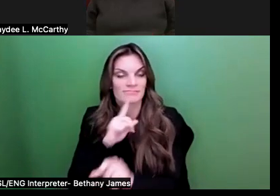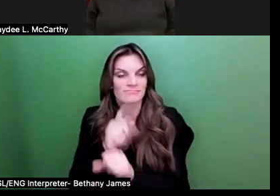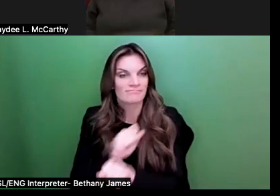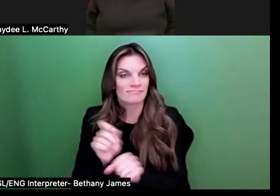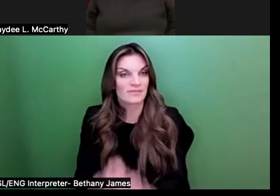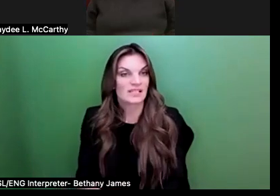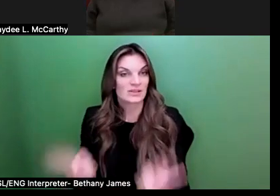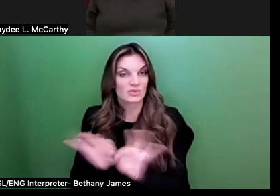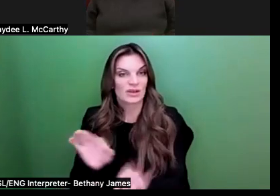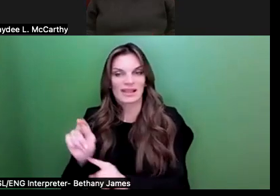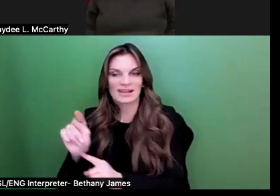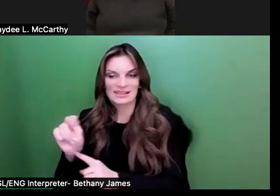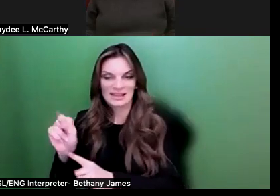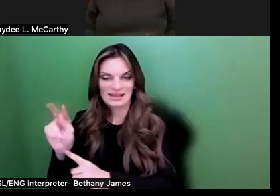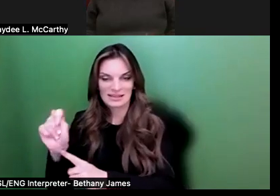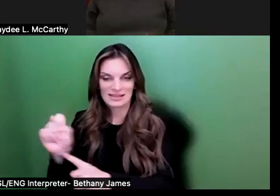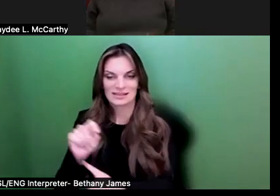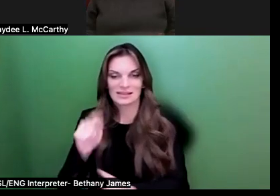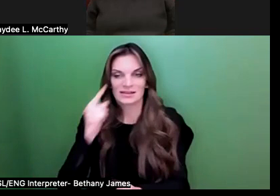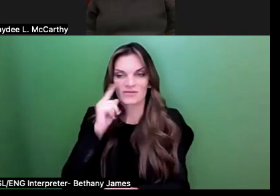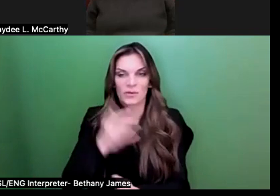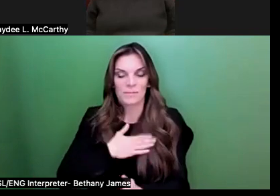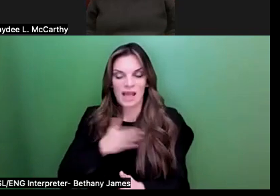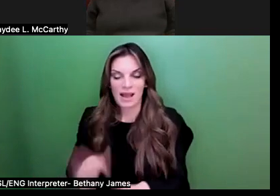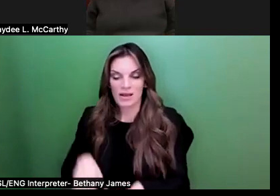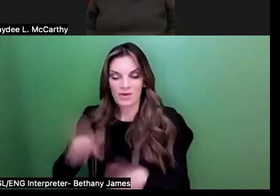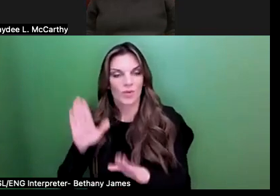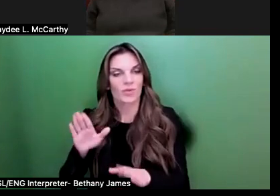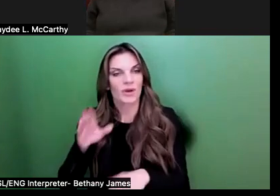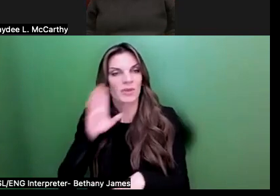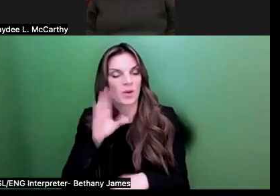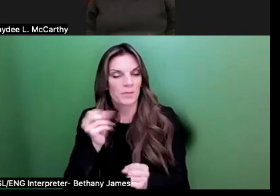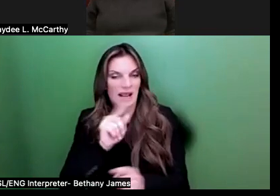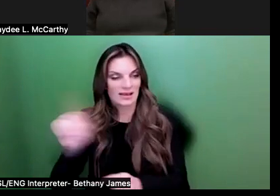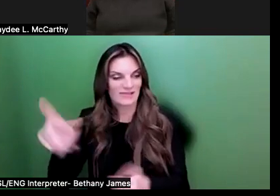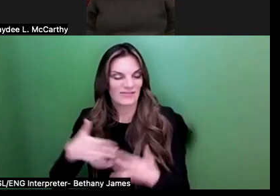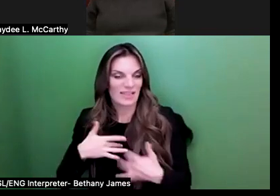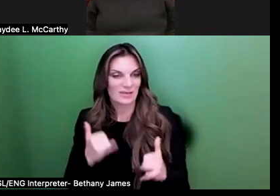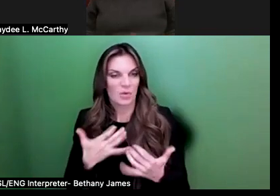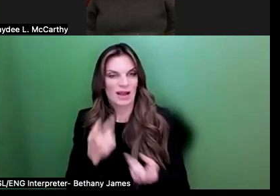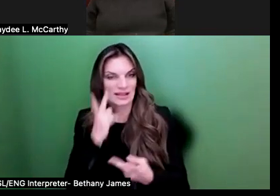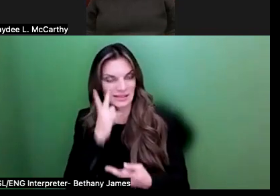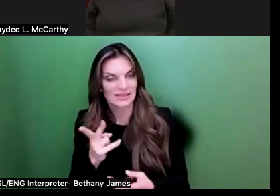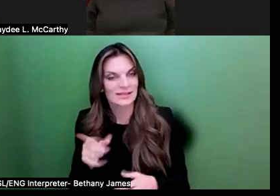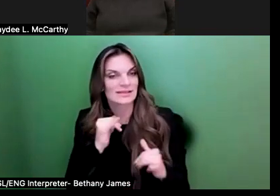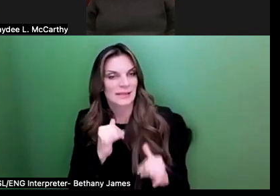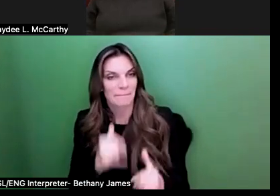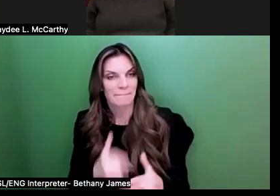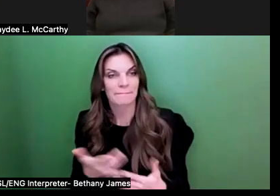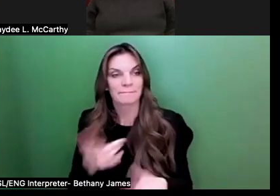instrumental in a lot of my upbringing and many other residents' upbringing. And I'd like to see more of that as a